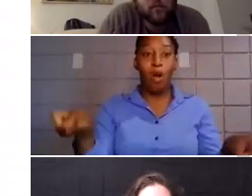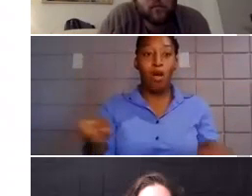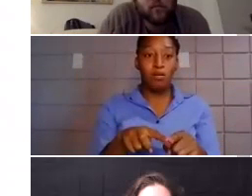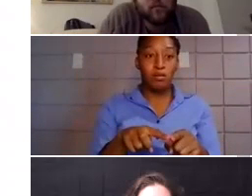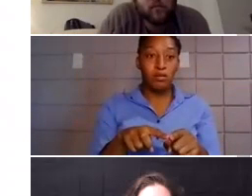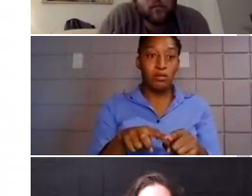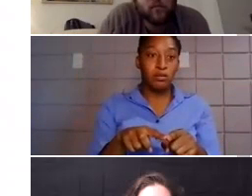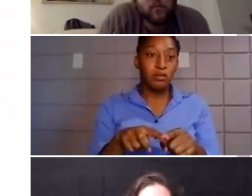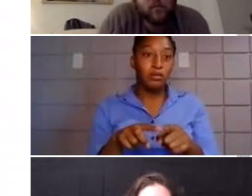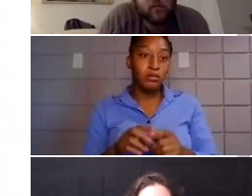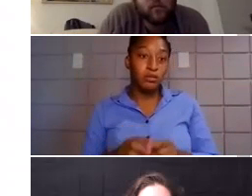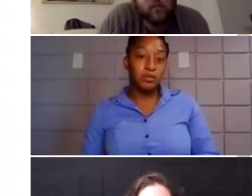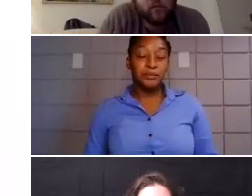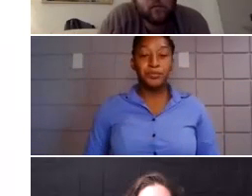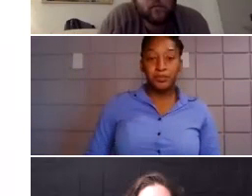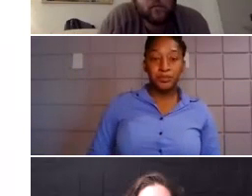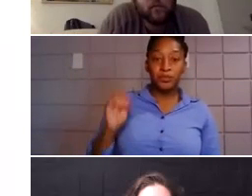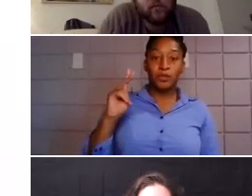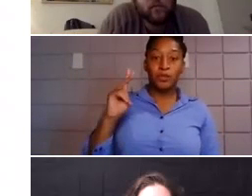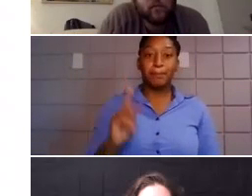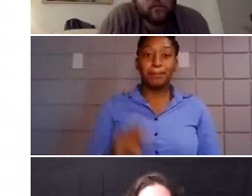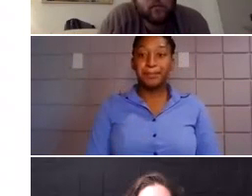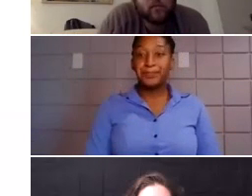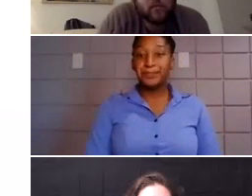And okay.